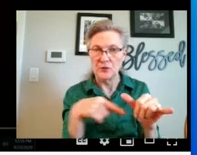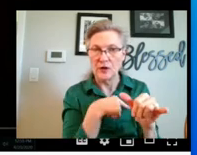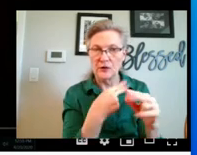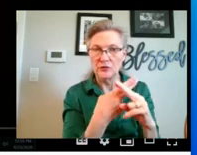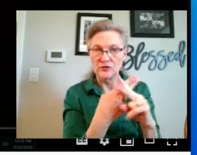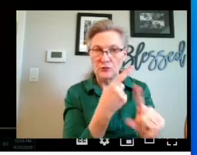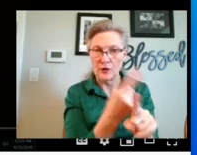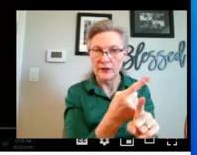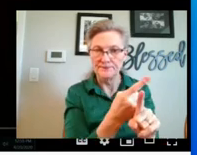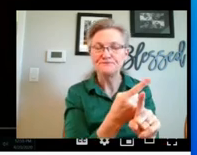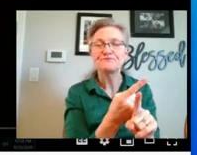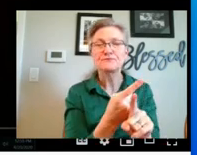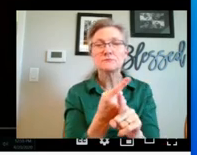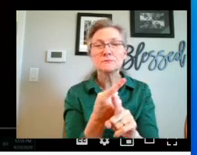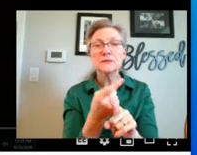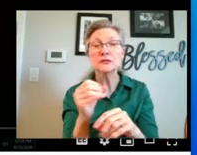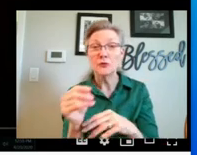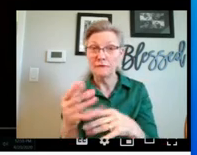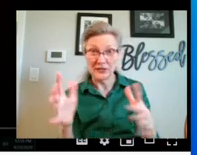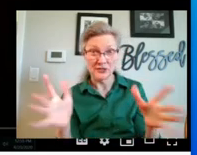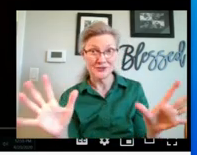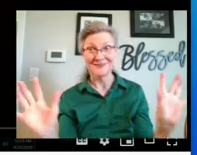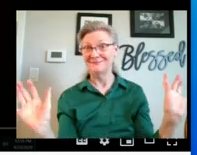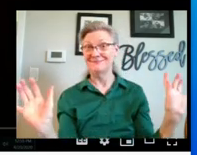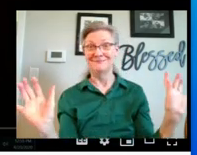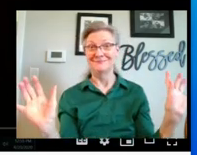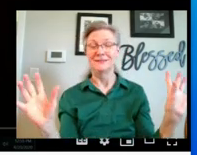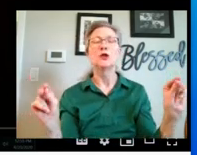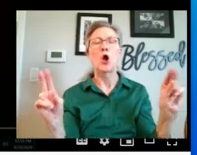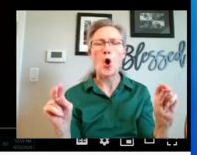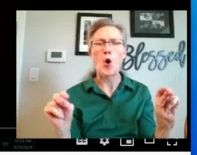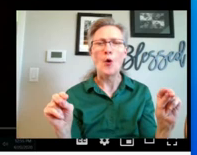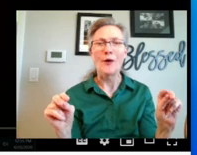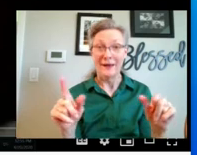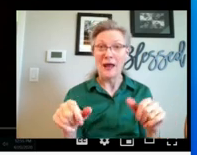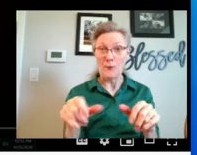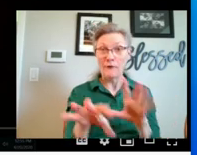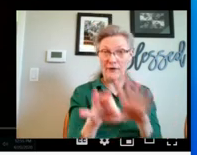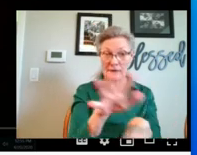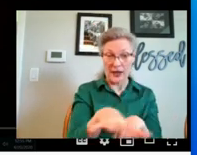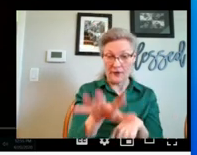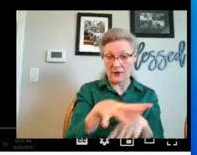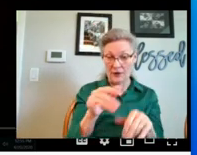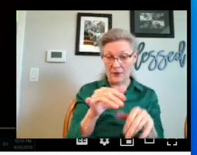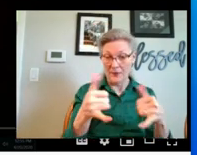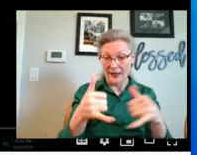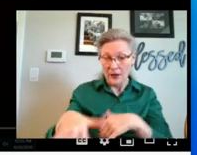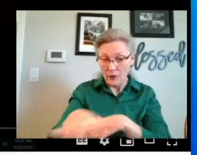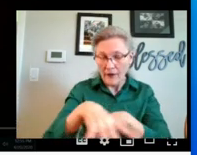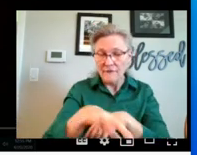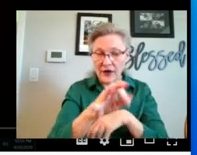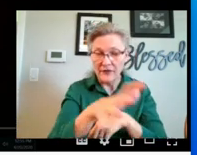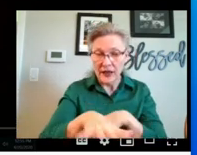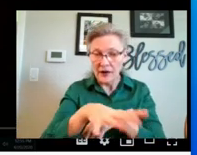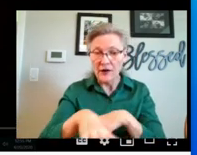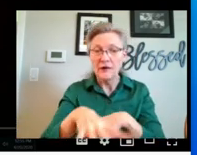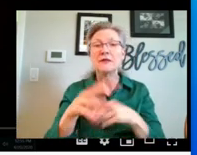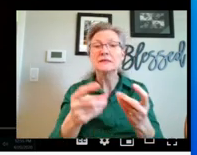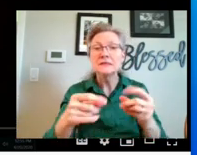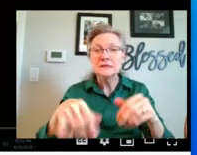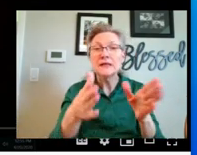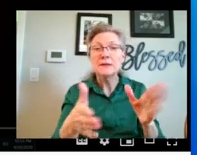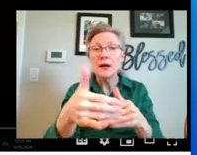right? Okay, so are we finished? Nope. Yeah, sure, we found the area of the playground, we found the area of the sandbox, but did we find the